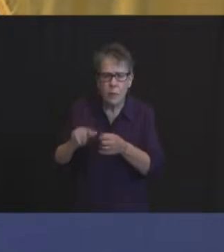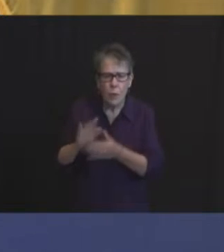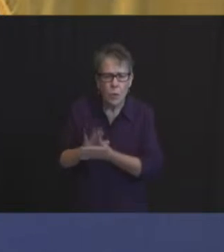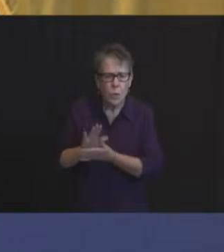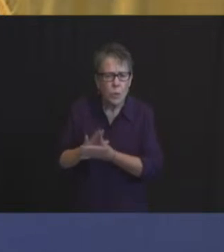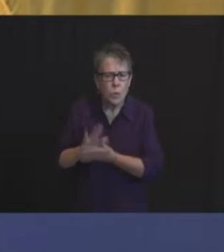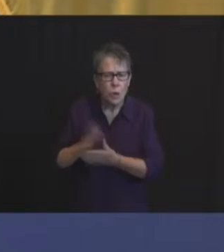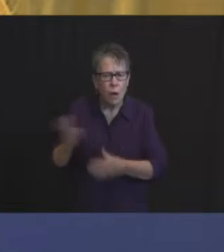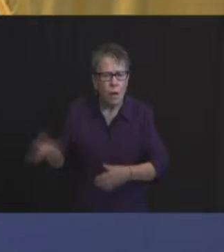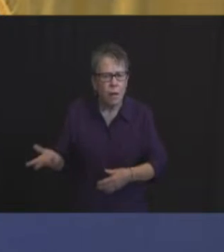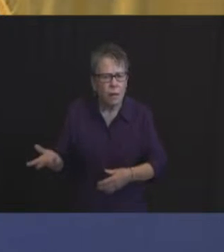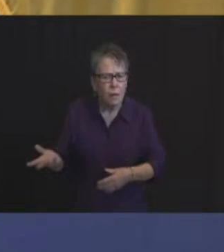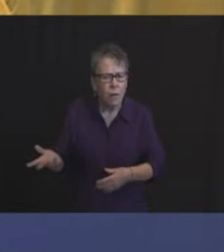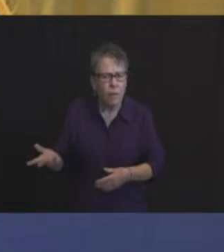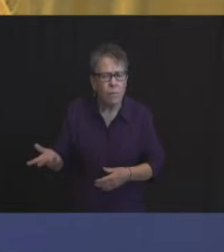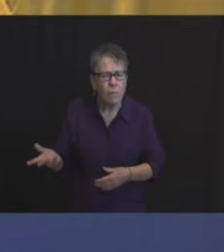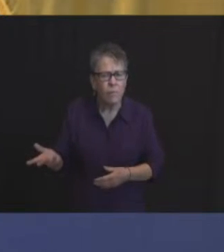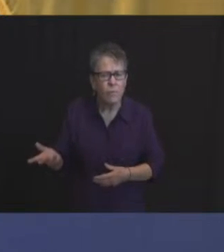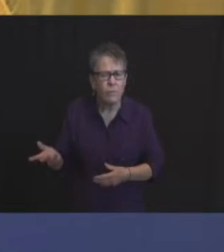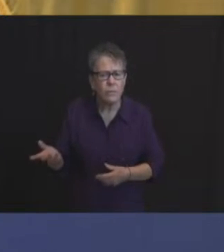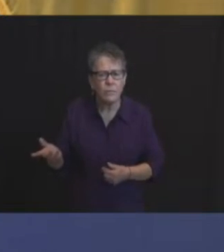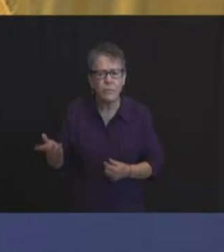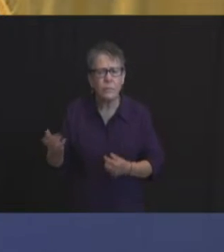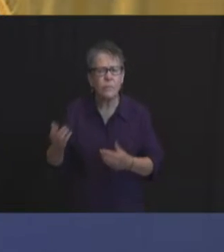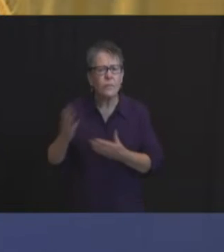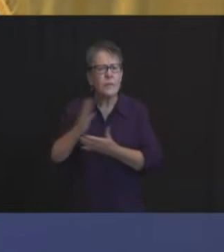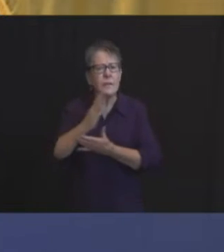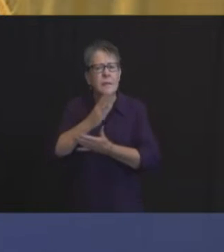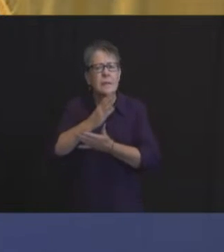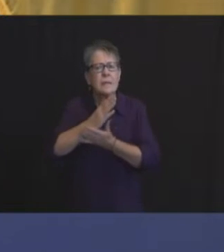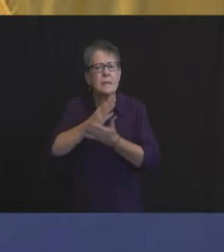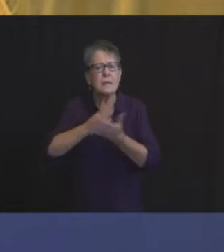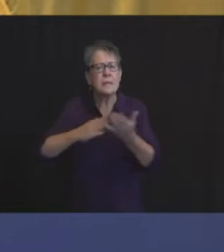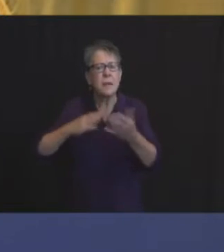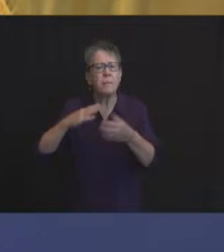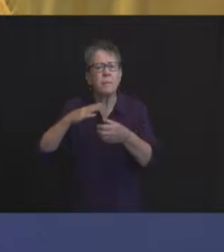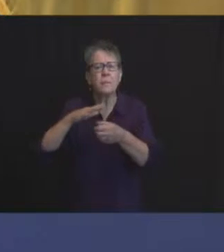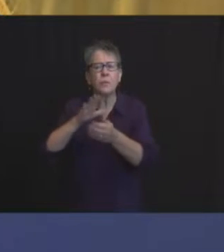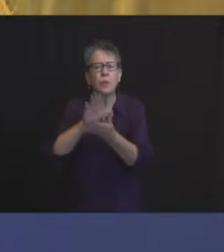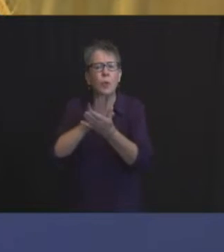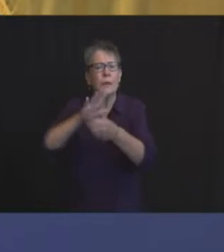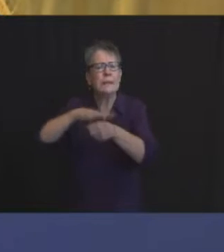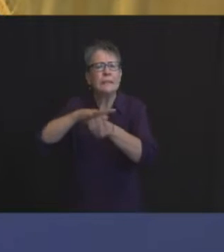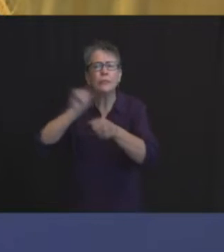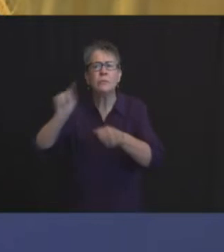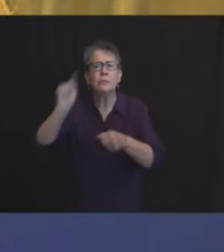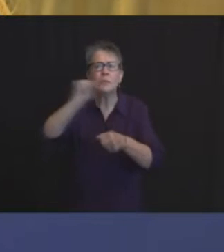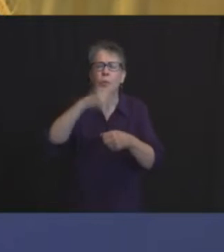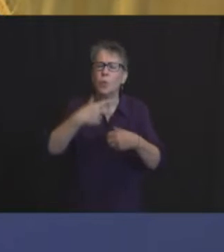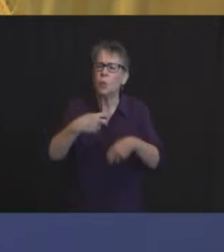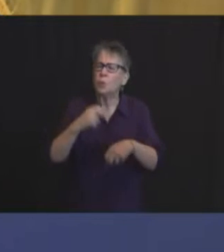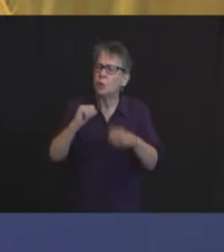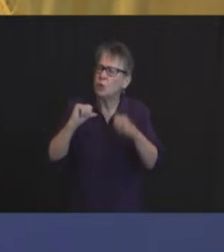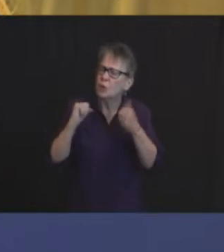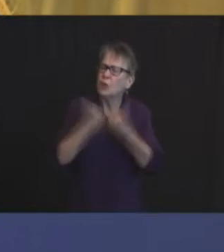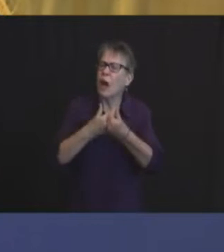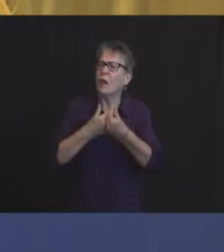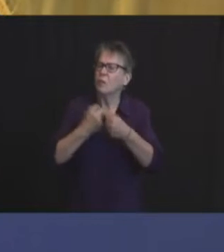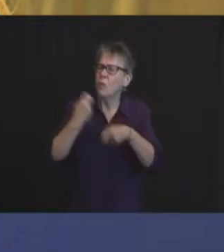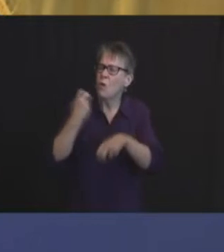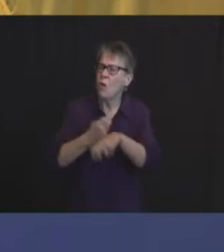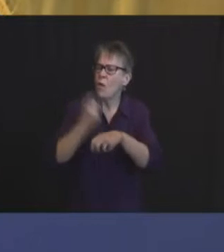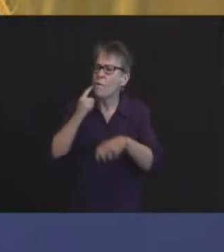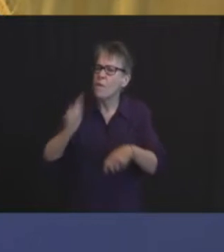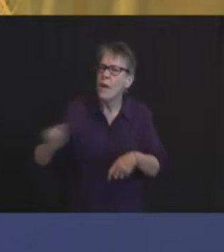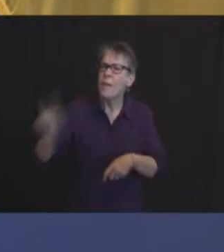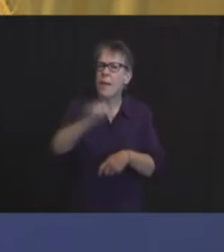districts are up against the facts much more closely than we are. We have to respect those decisions. I would hope that if we